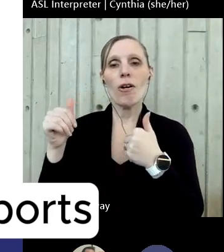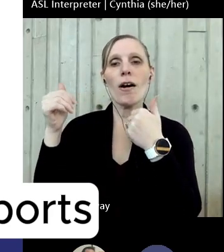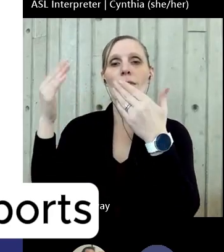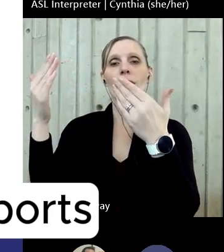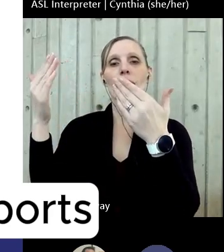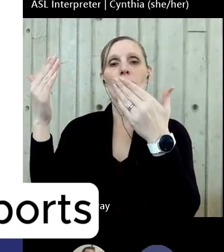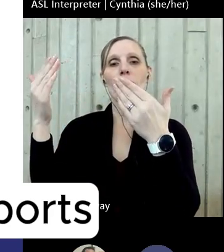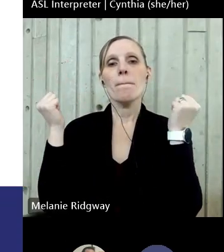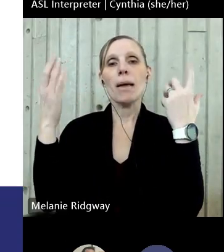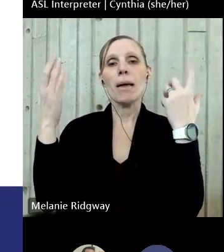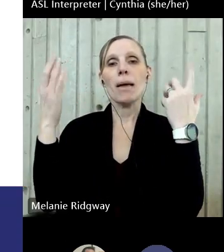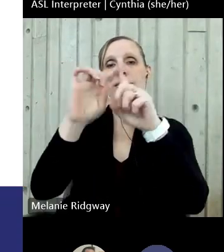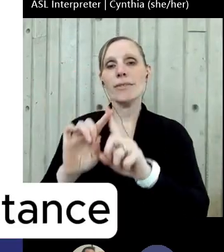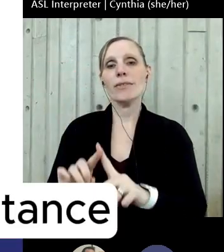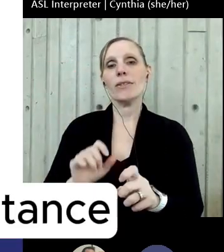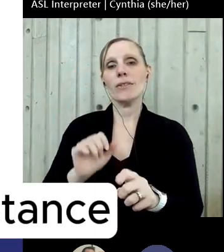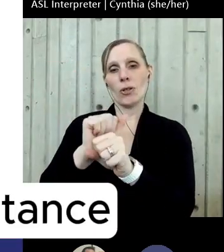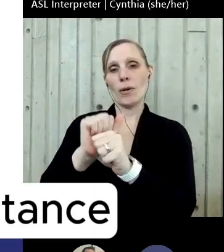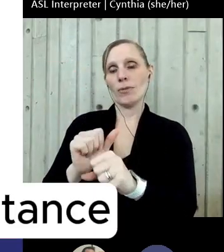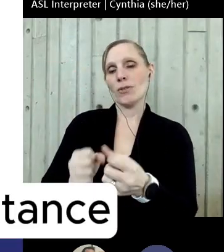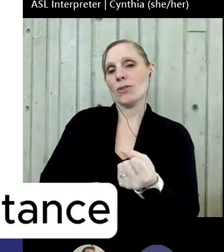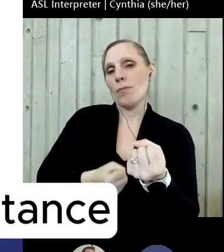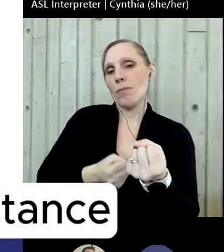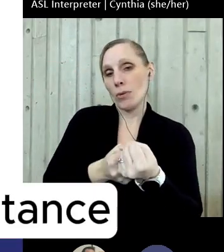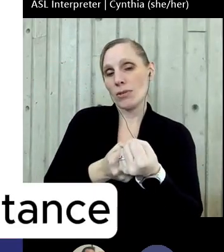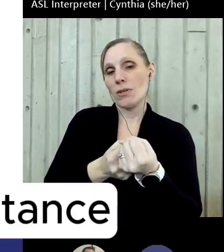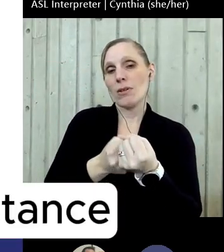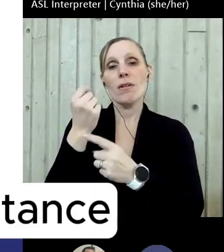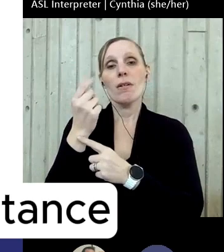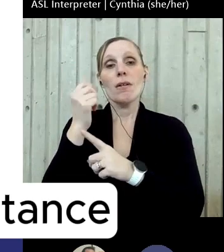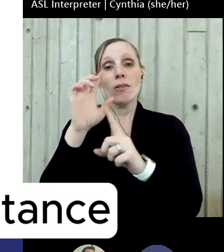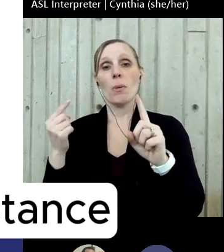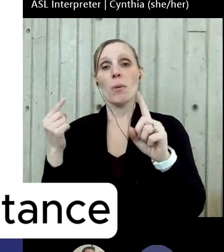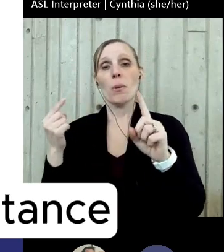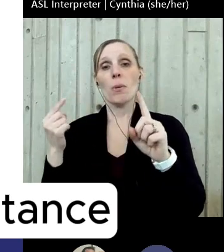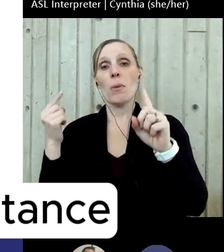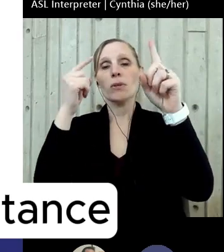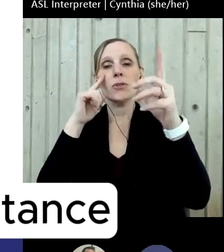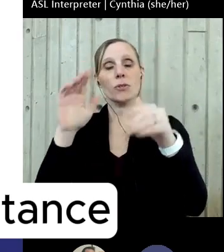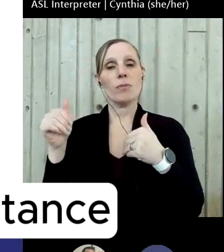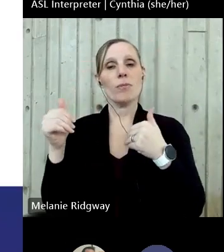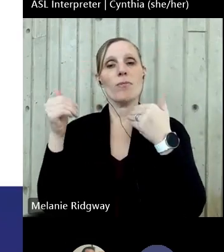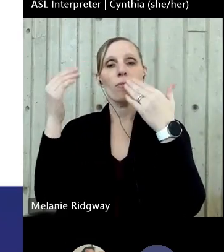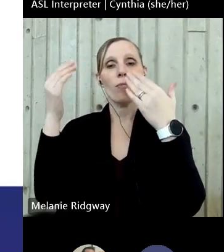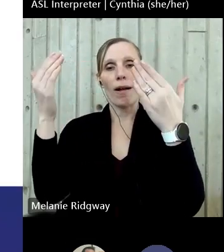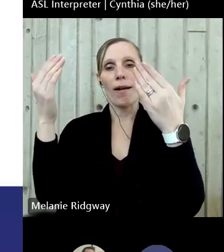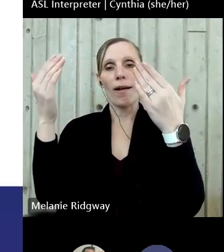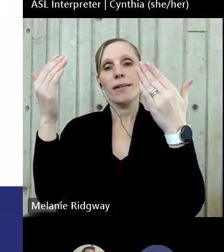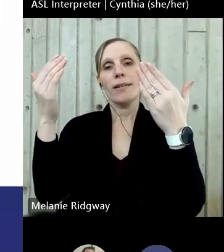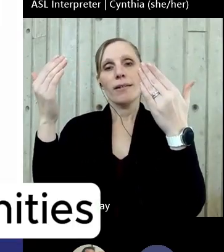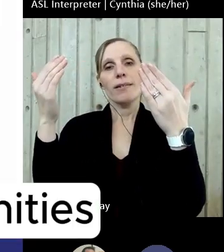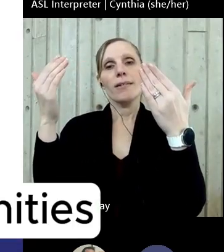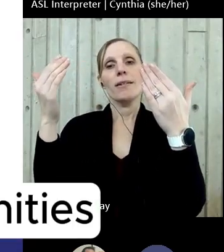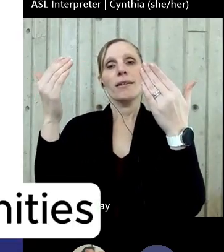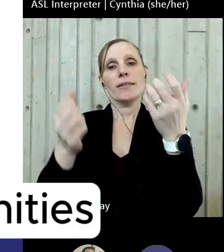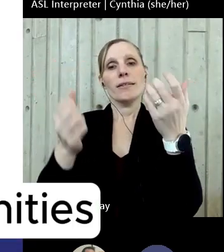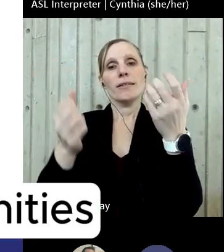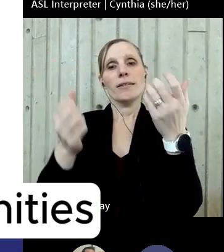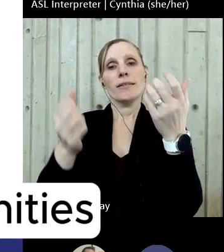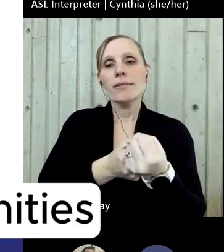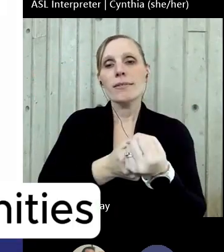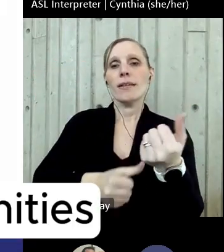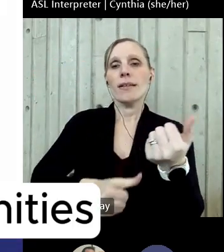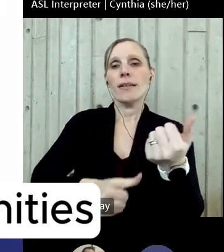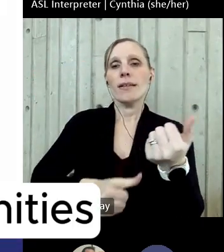employment supports. Our goal is to provide comprehensive assistance to individuals seeking